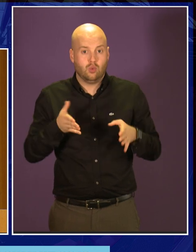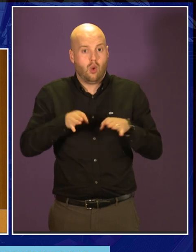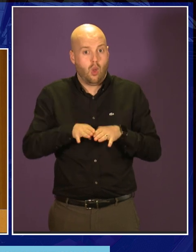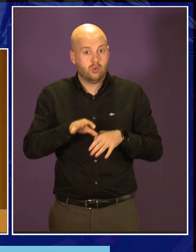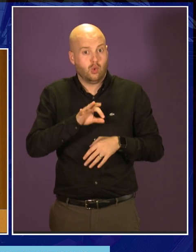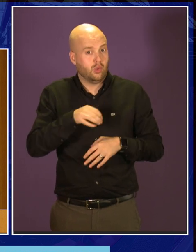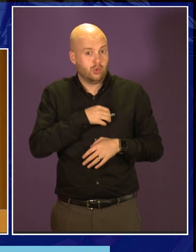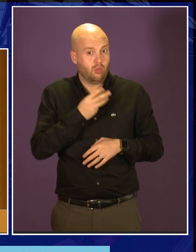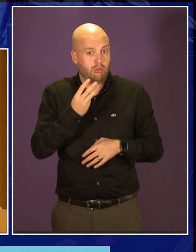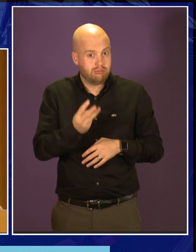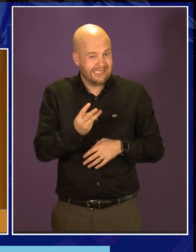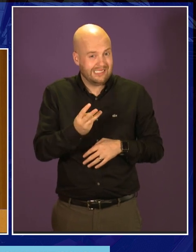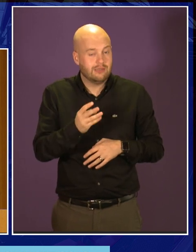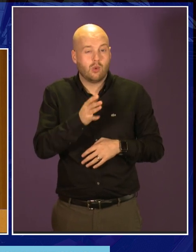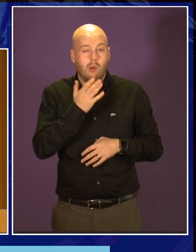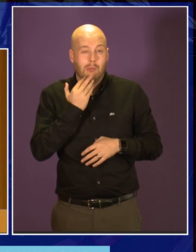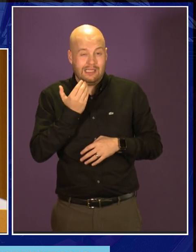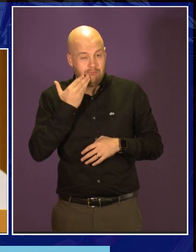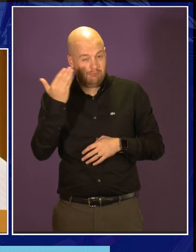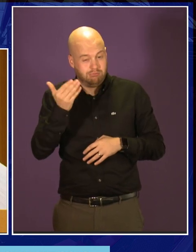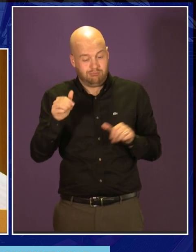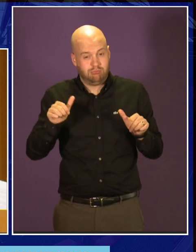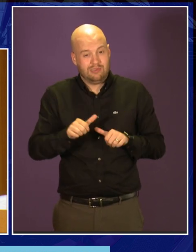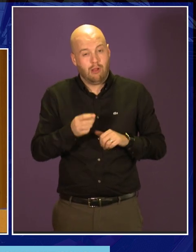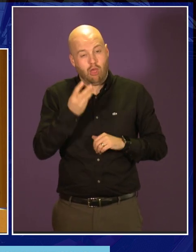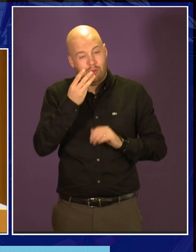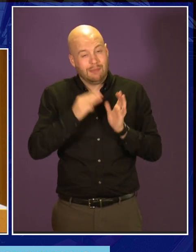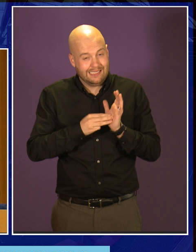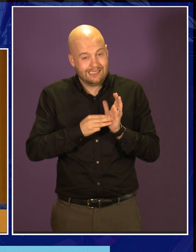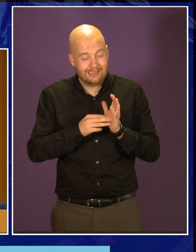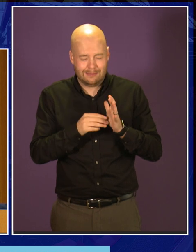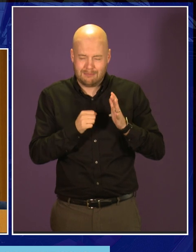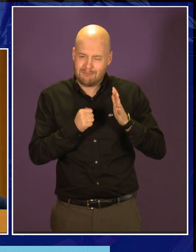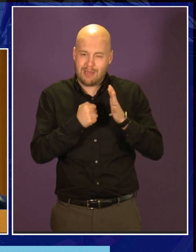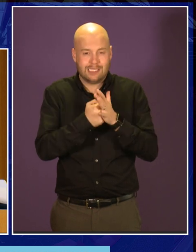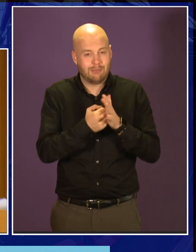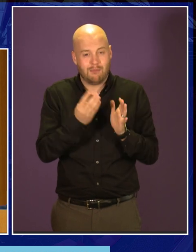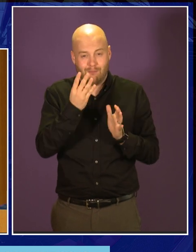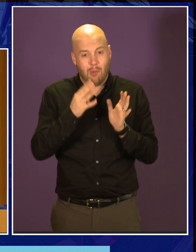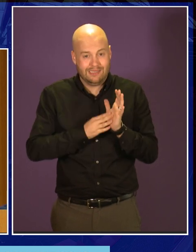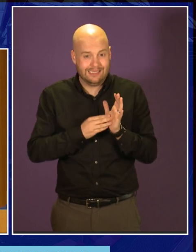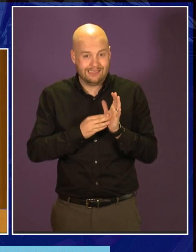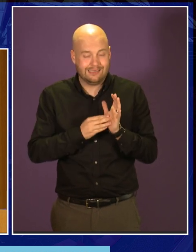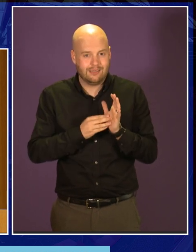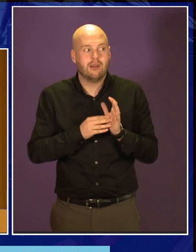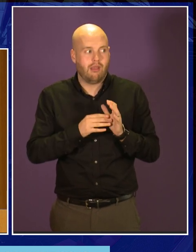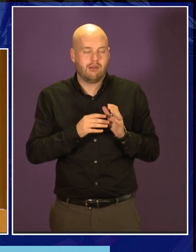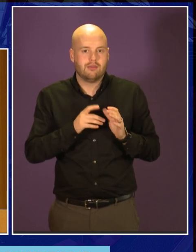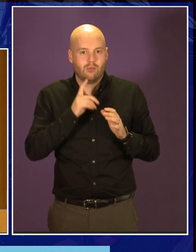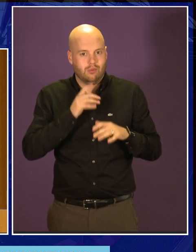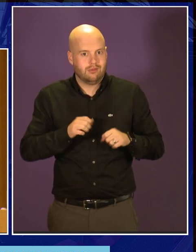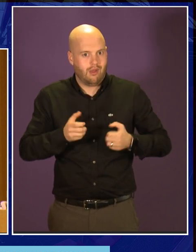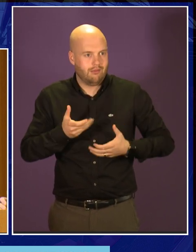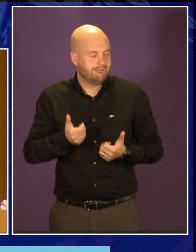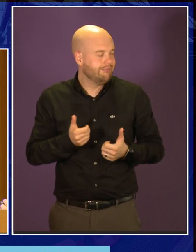So please keep your contributions short, 3 minutes if possible, four the tops, and then we'll get everybody in. Could I call first